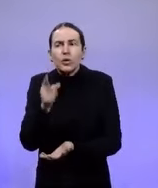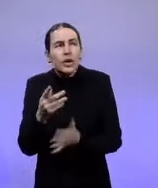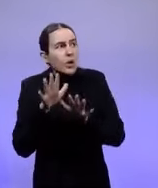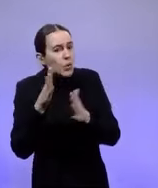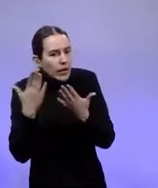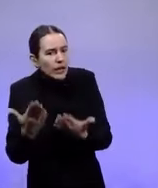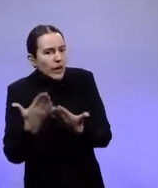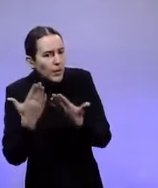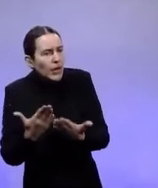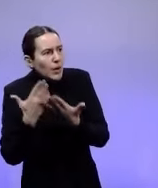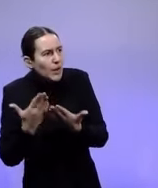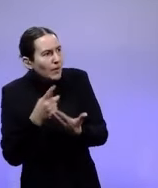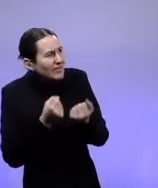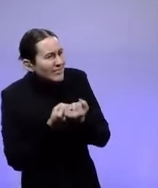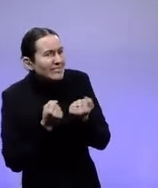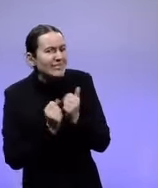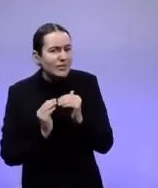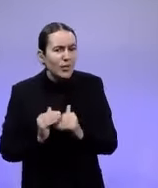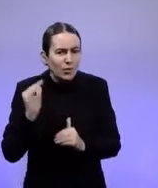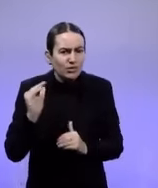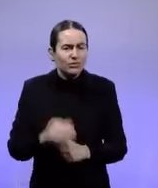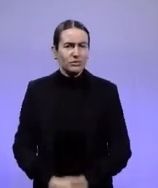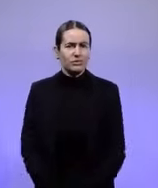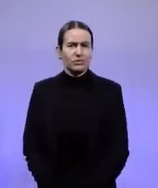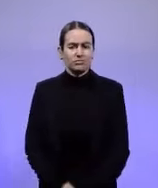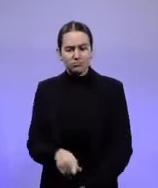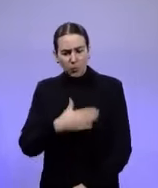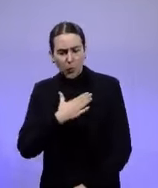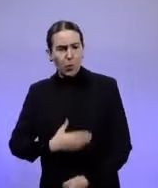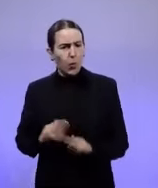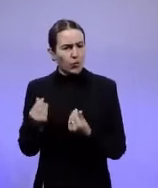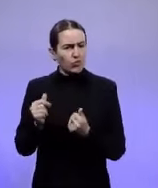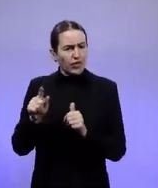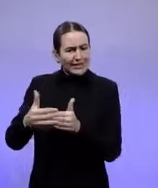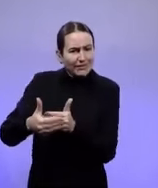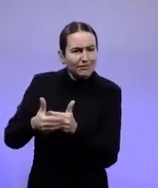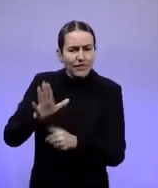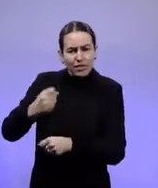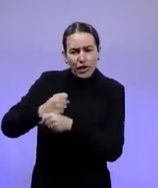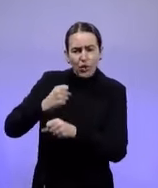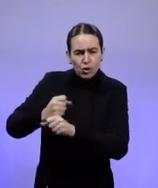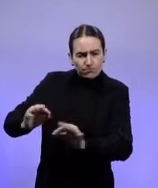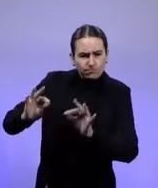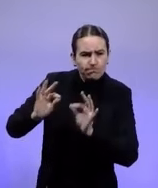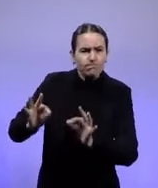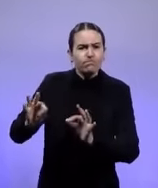impatiently. They also want a Europe that protects them and understands their